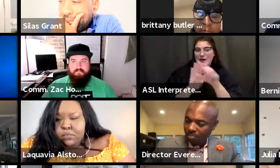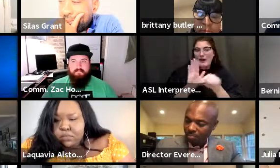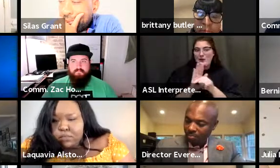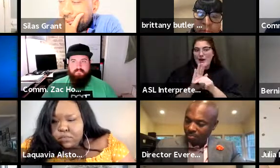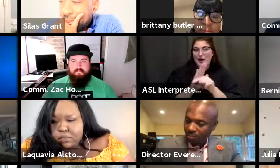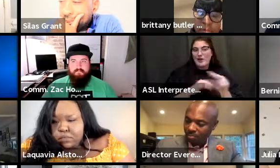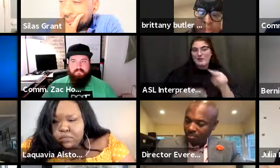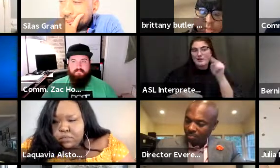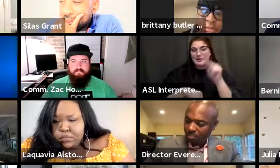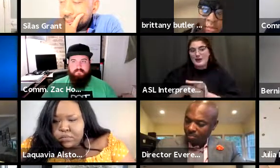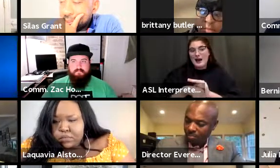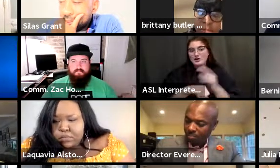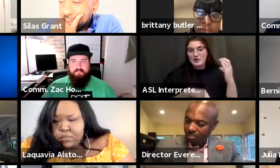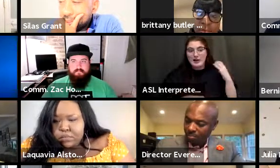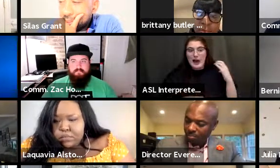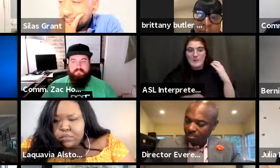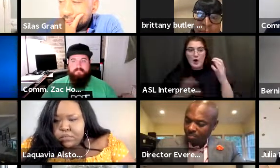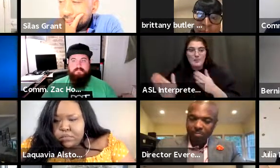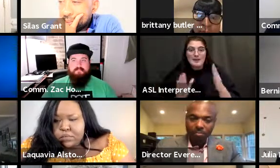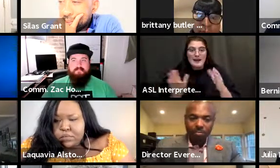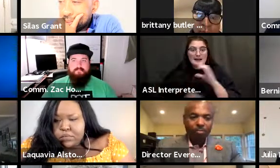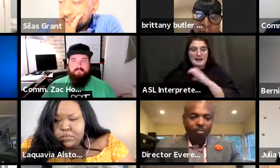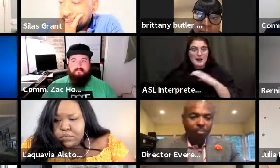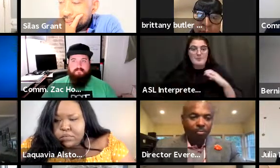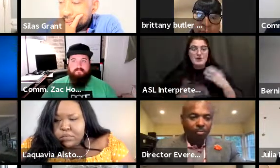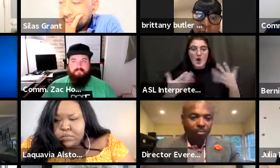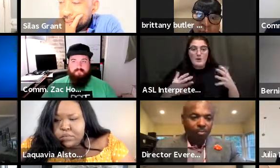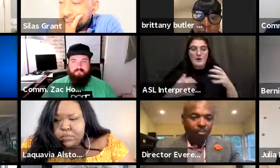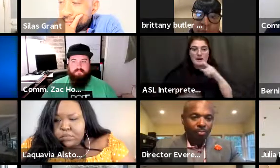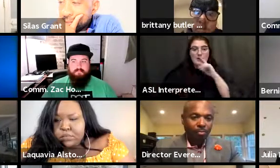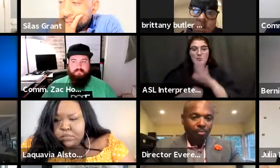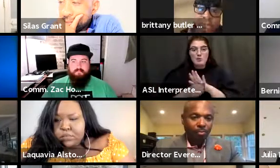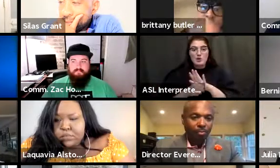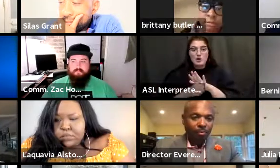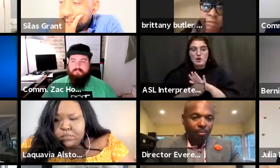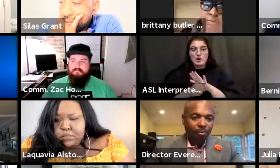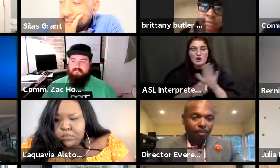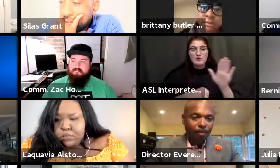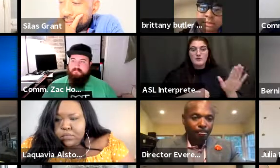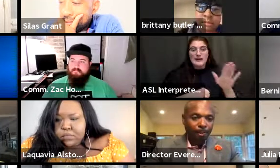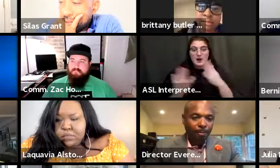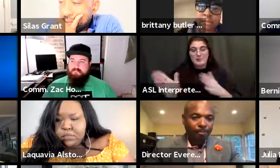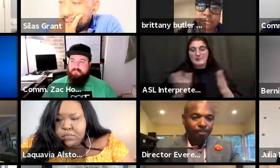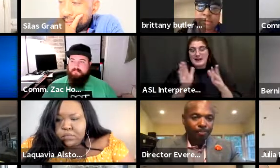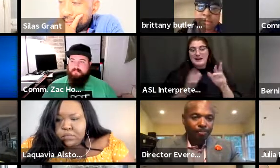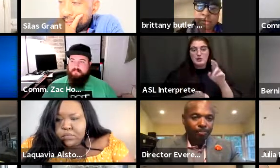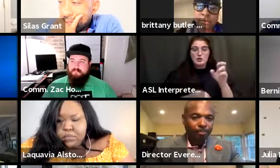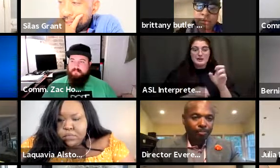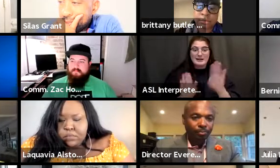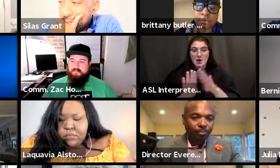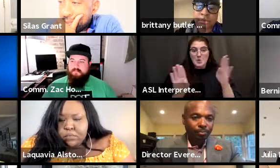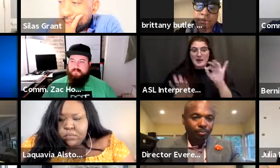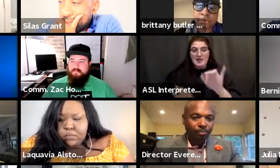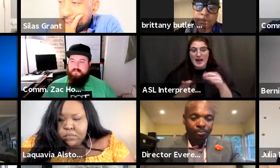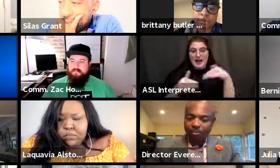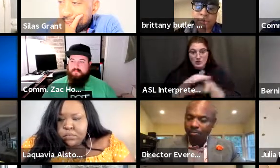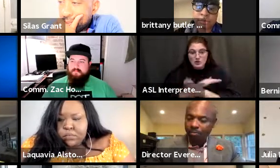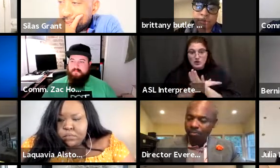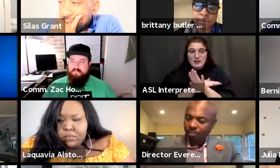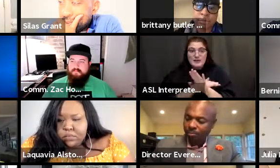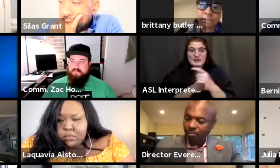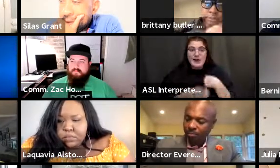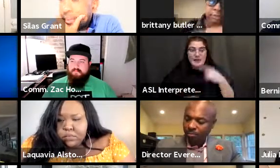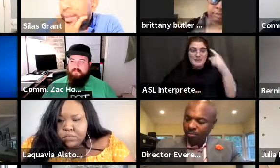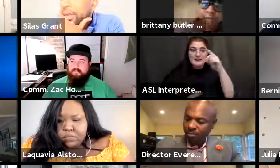National Capital Planning Commission has already approved the Arboretum's plan to reopen that entrance. I believe